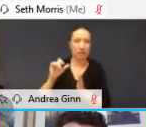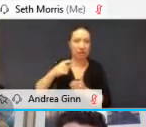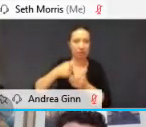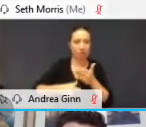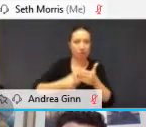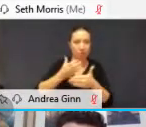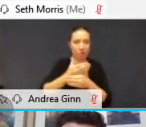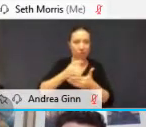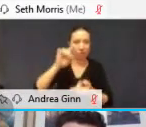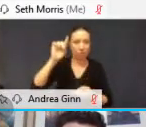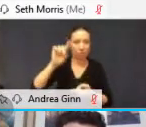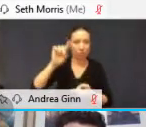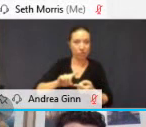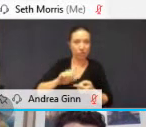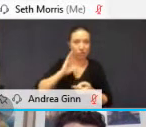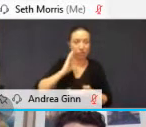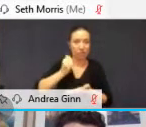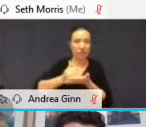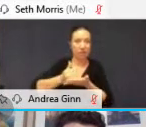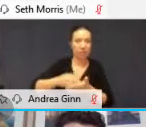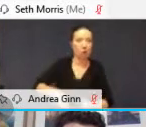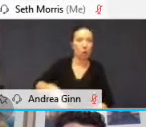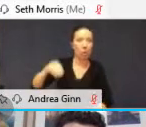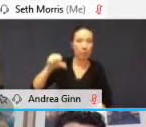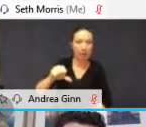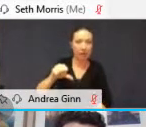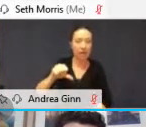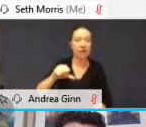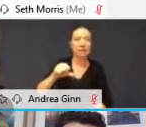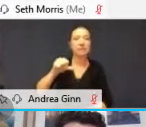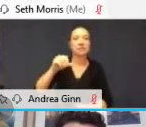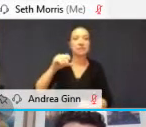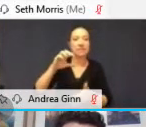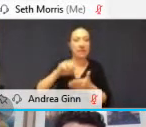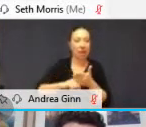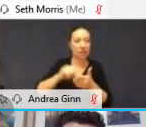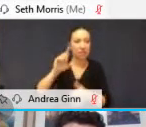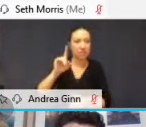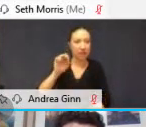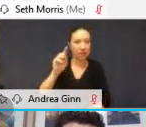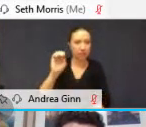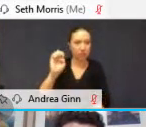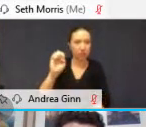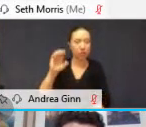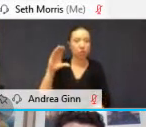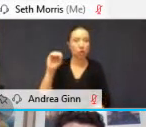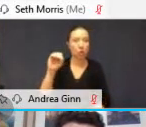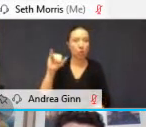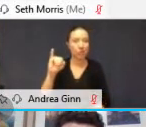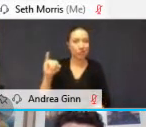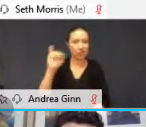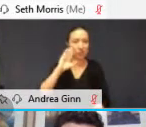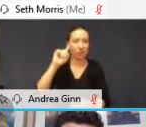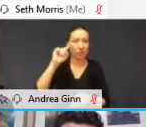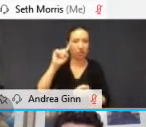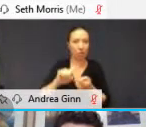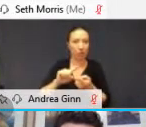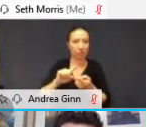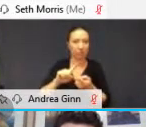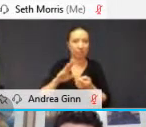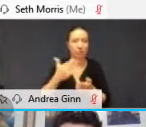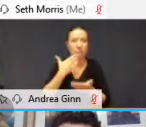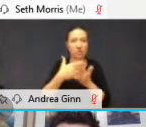their copays, deductibles, and coinsurance. And so just as an example there, let's take a look at the